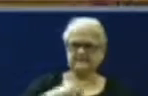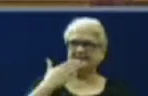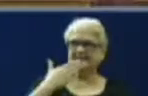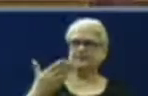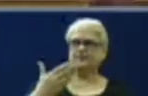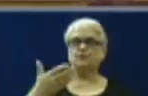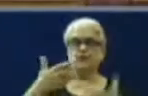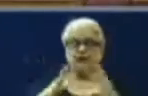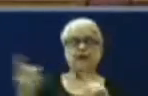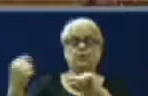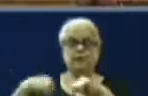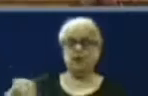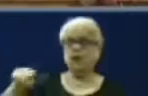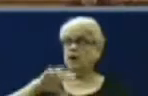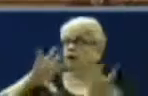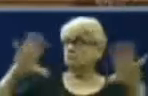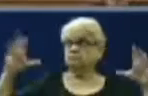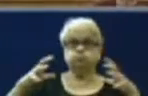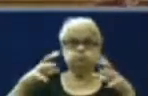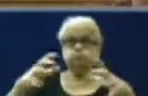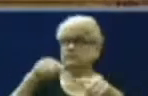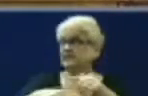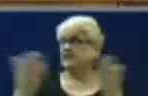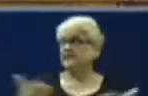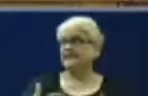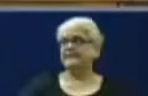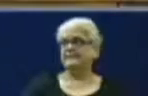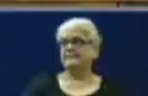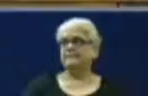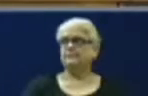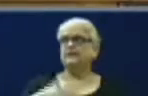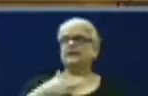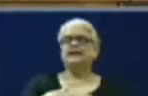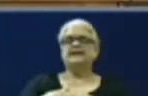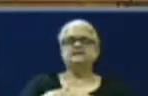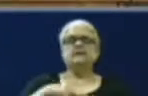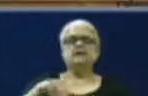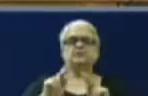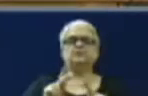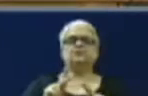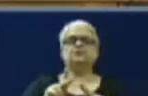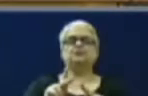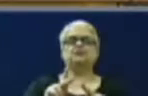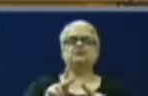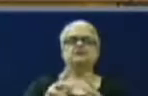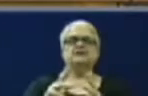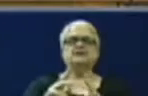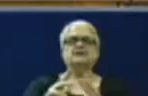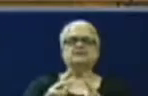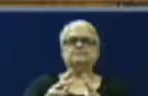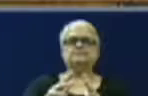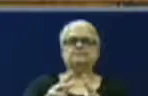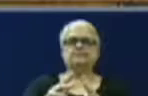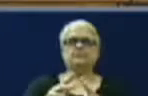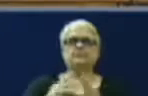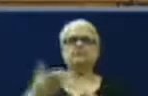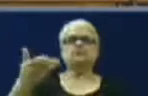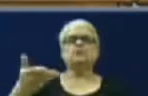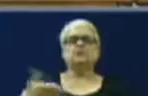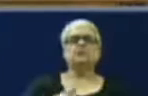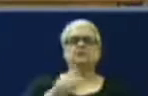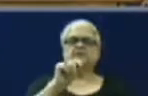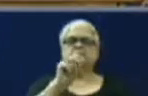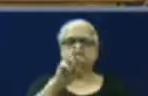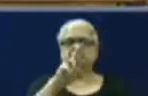hosting us this evening. At this point, it's my pleasure to introduce Terry Robinson for recognitions and resolutions. Thank